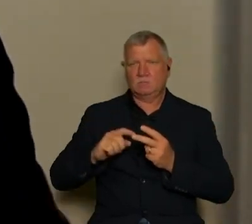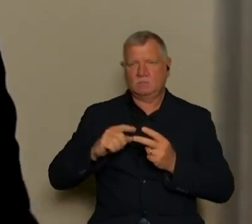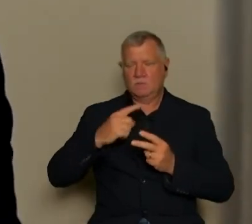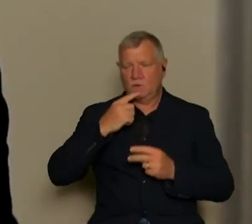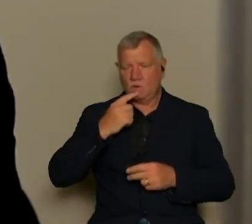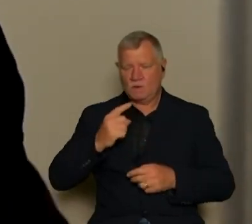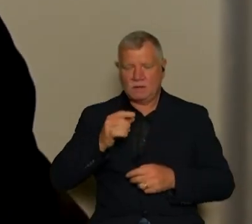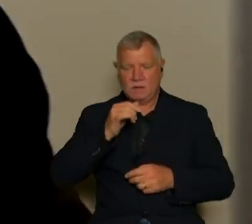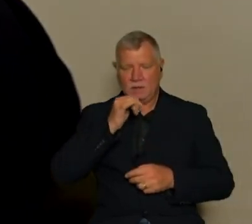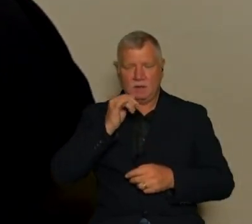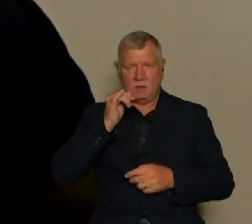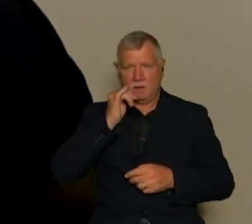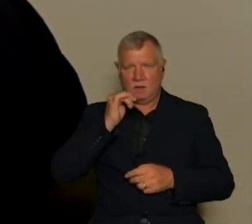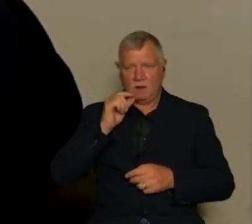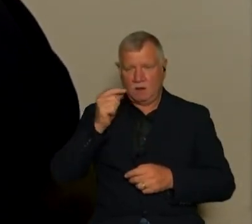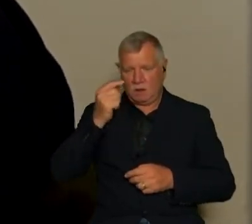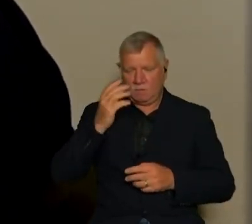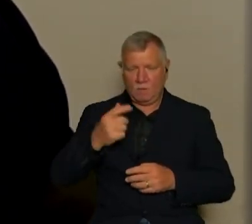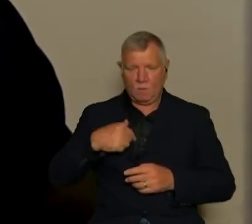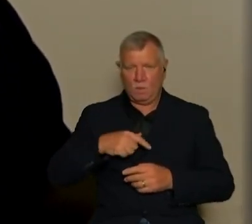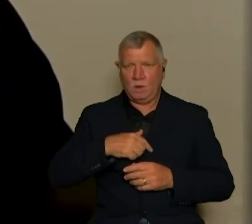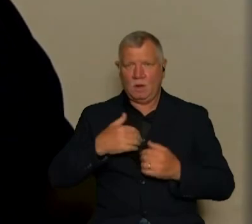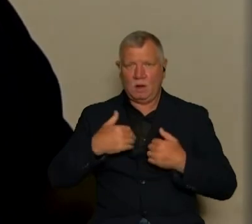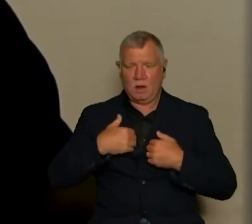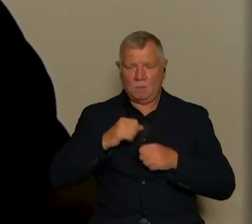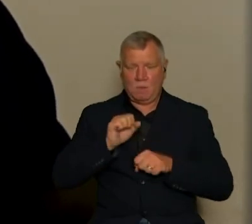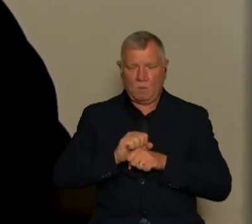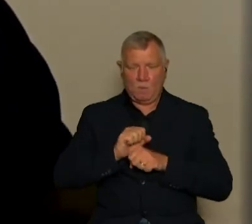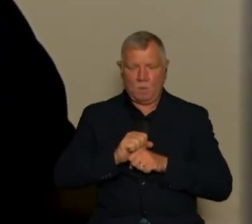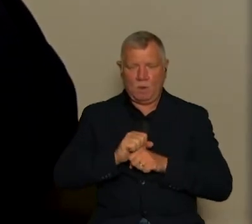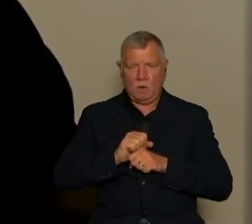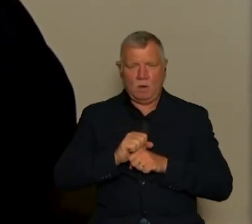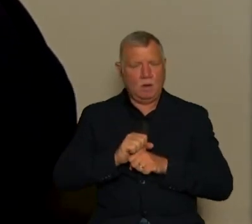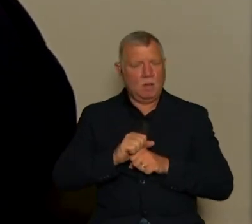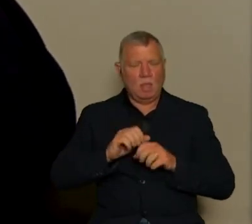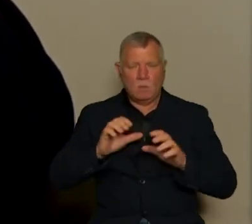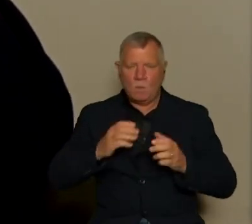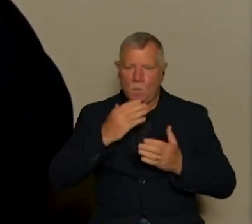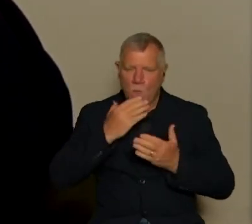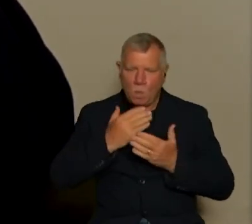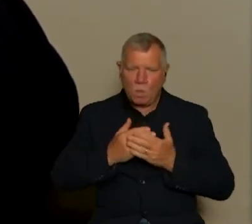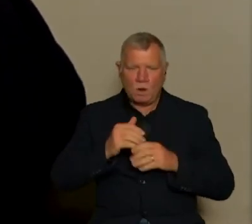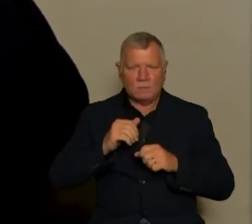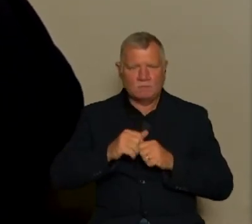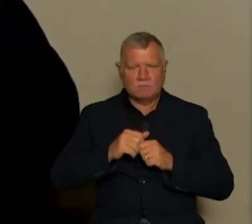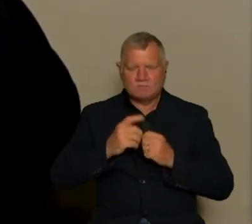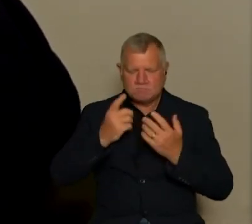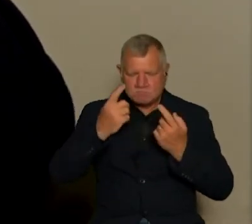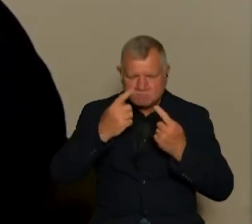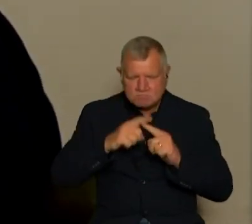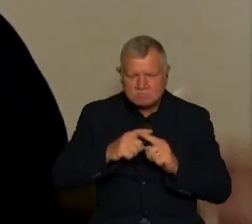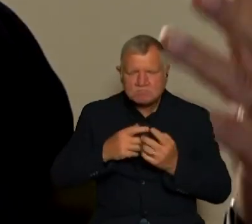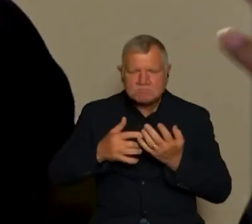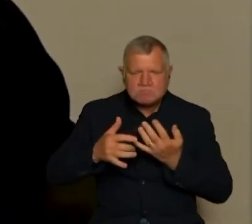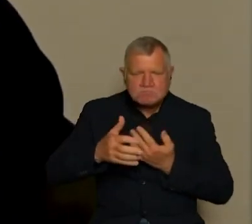you yesterday, Governor, we have been working unbelievably well in a consensus way.